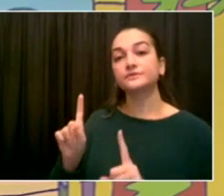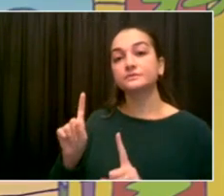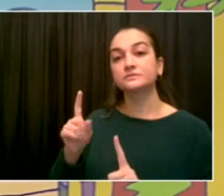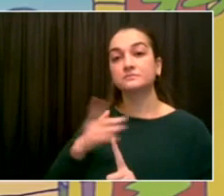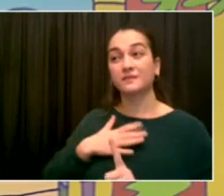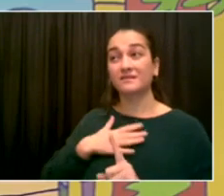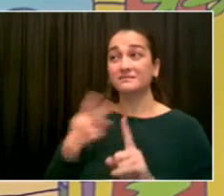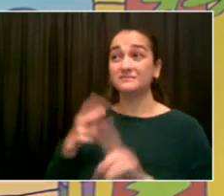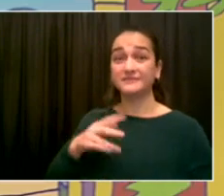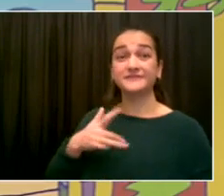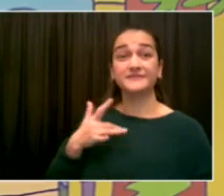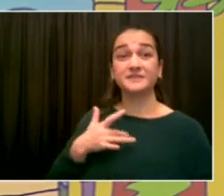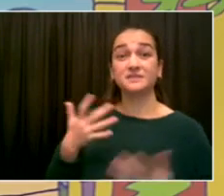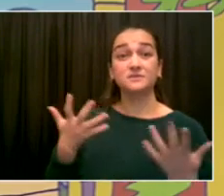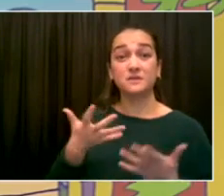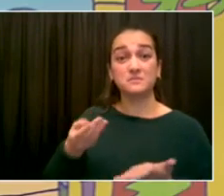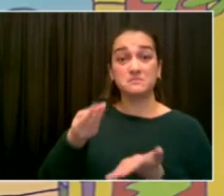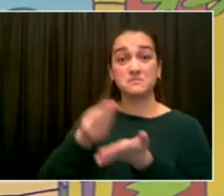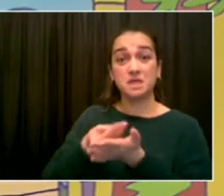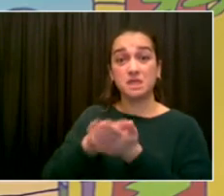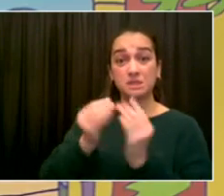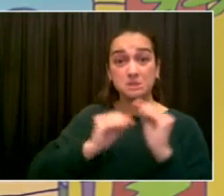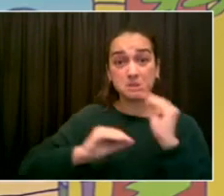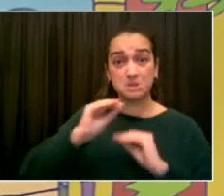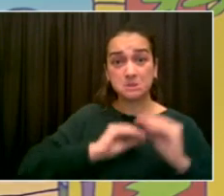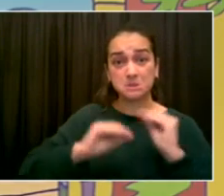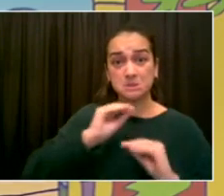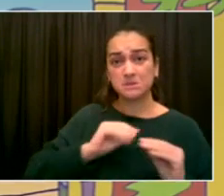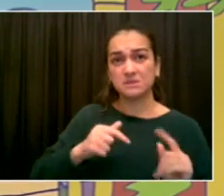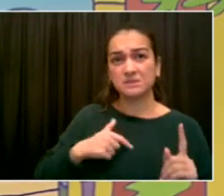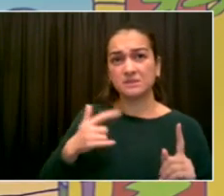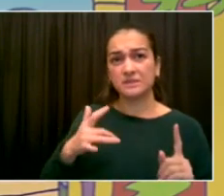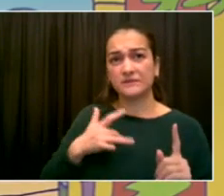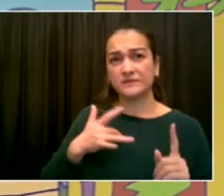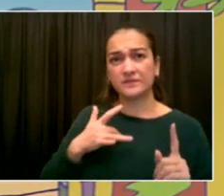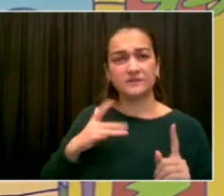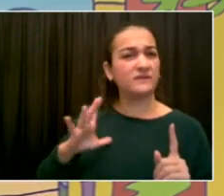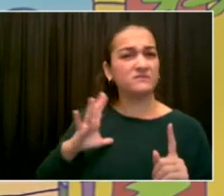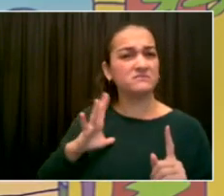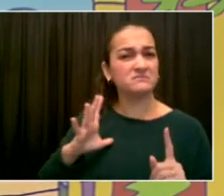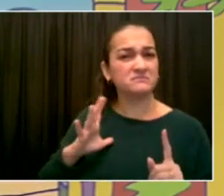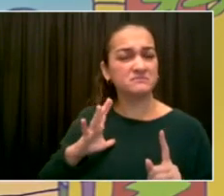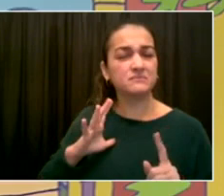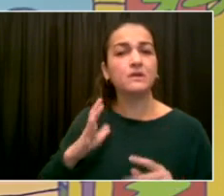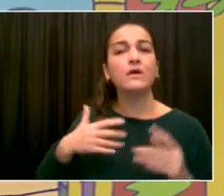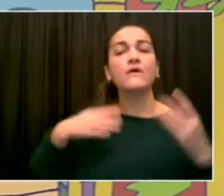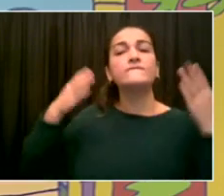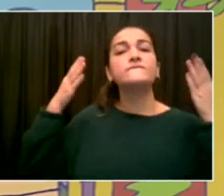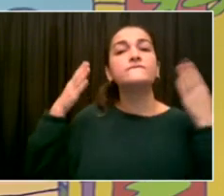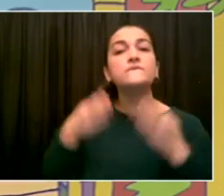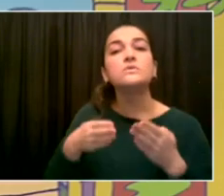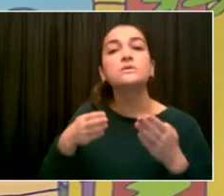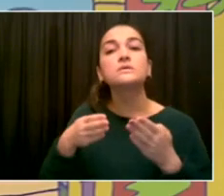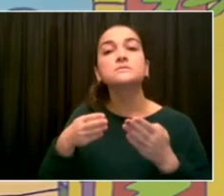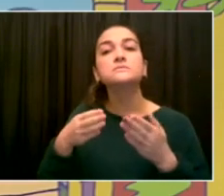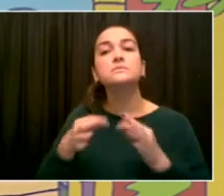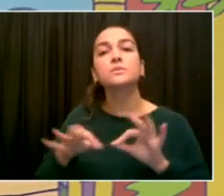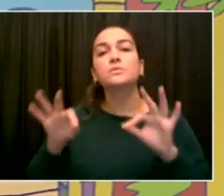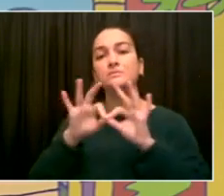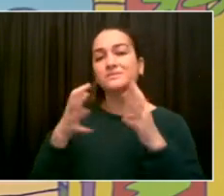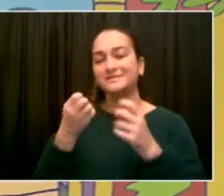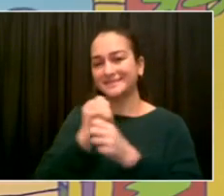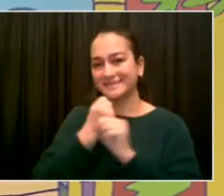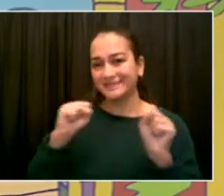we keep people safe, how we end the COVID era, how we turn the corner on the biggest crisis in our history. That's our focus. Now,